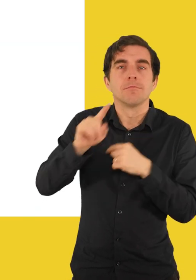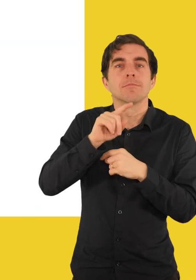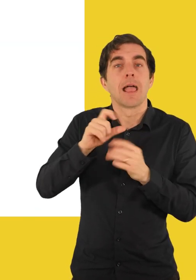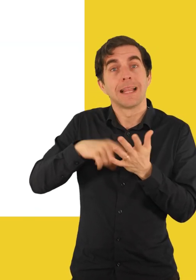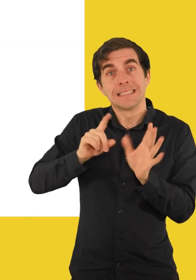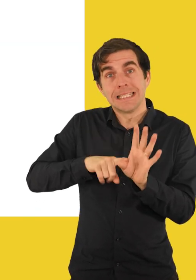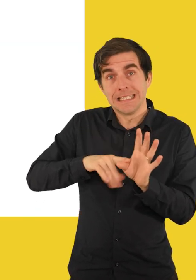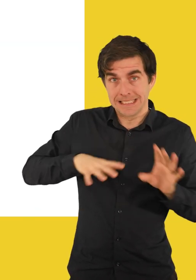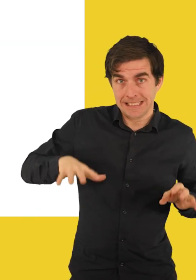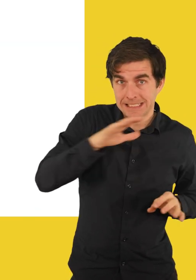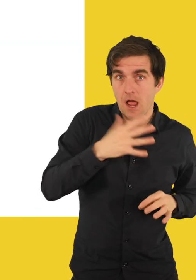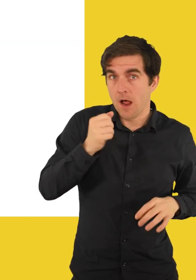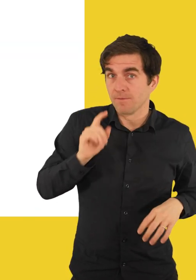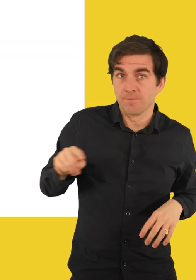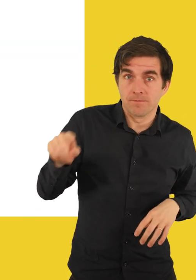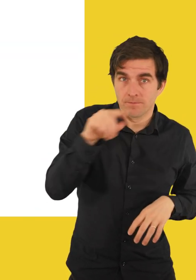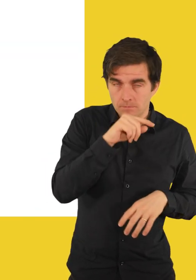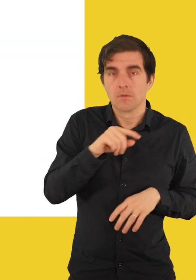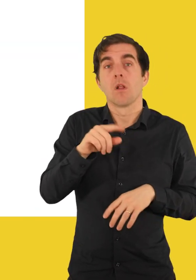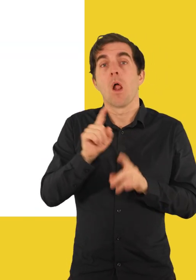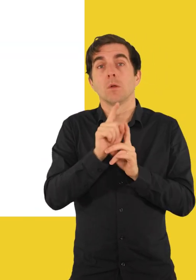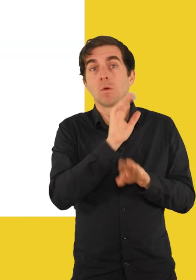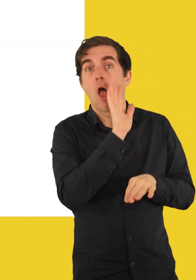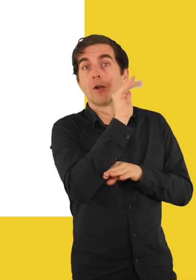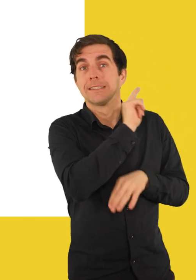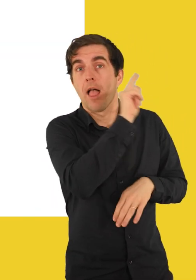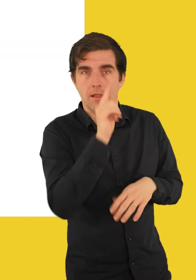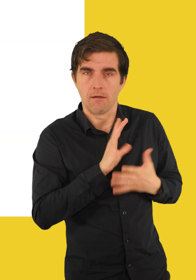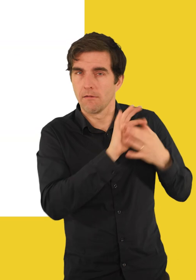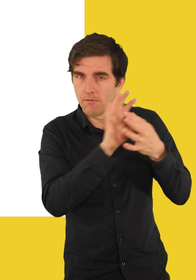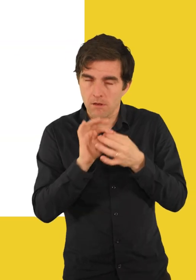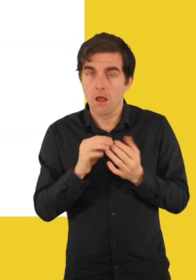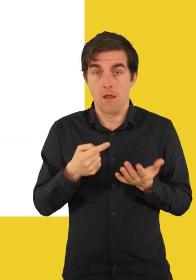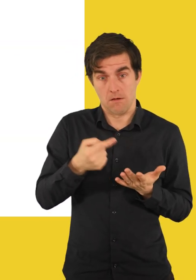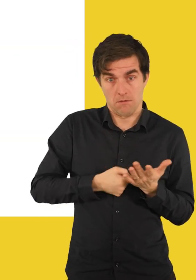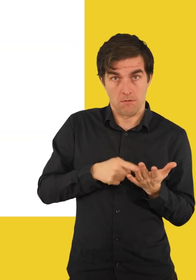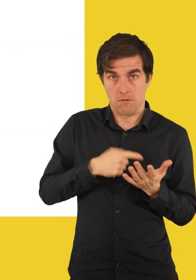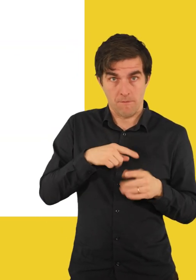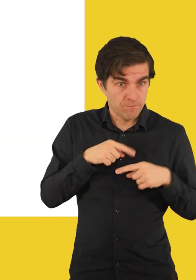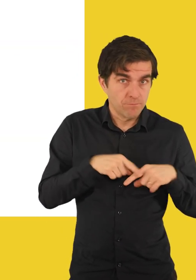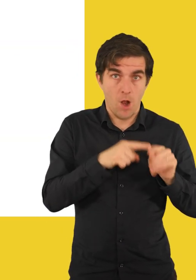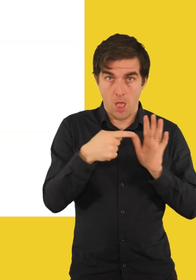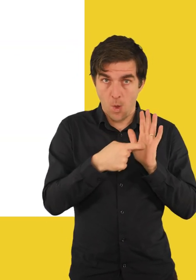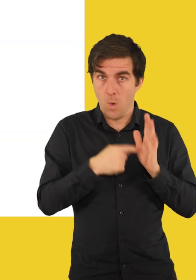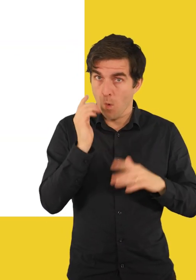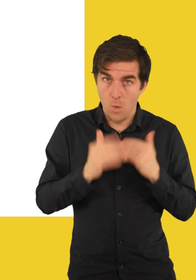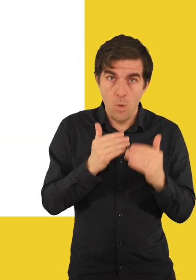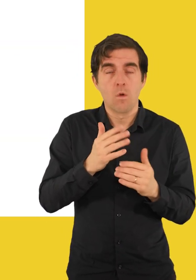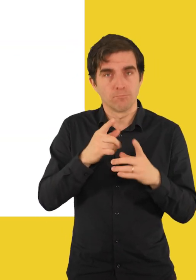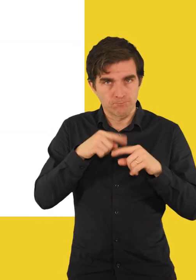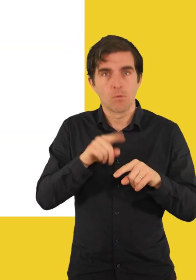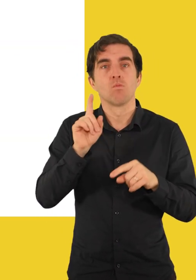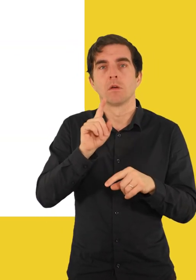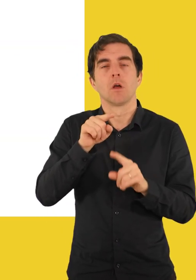work together with partners in the city, just the external partners. And the framework I'm using from is